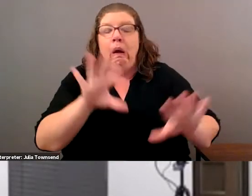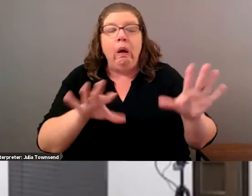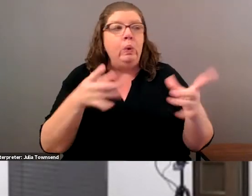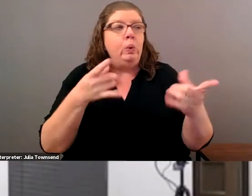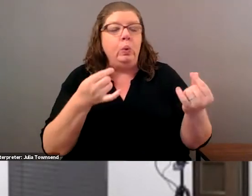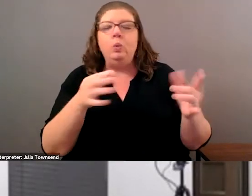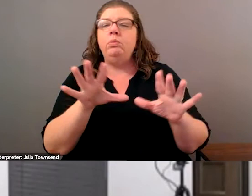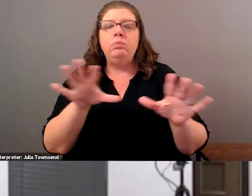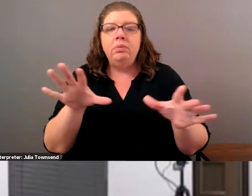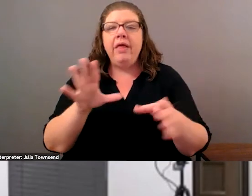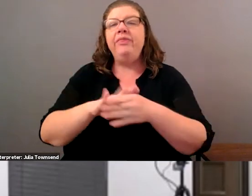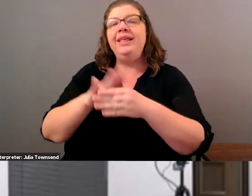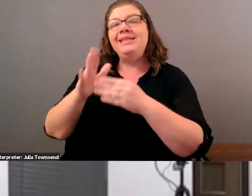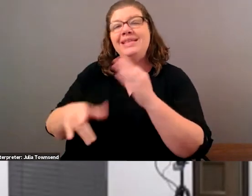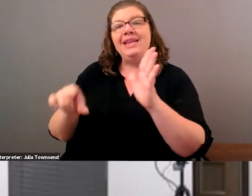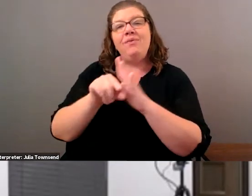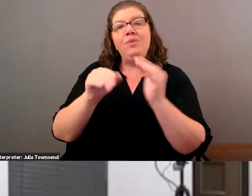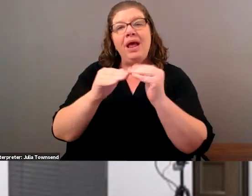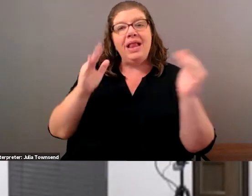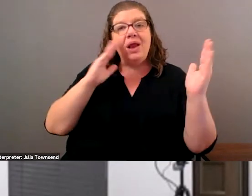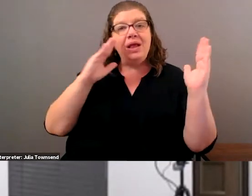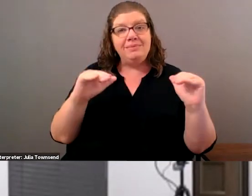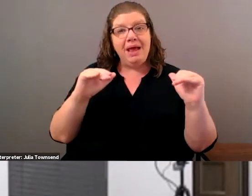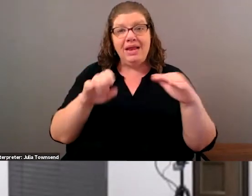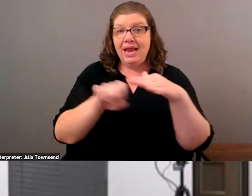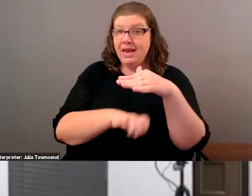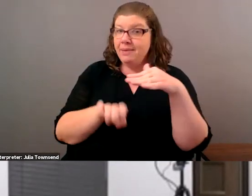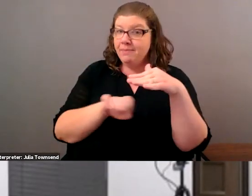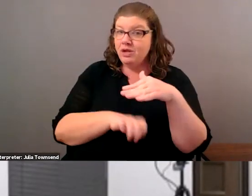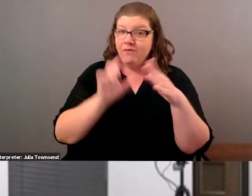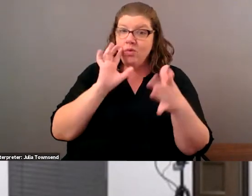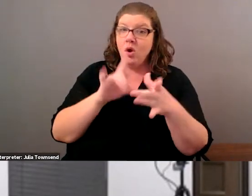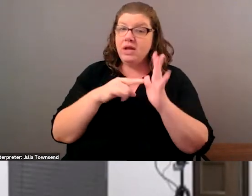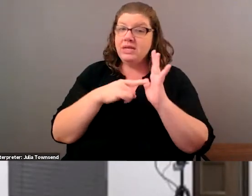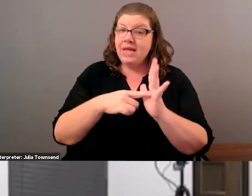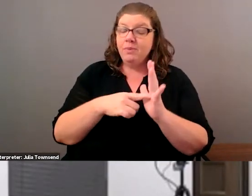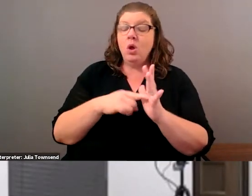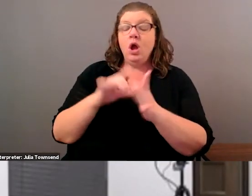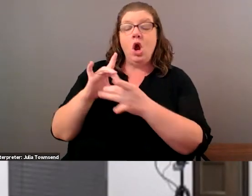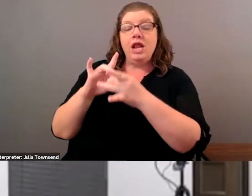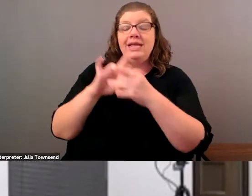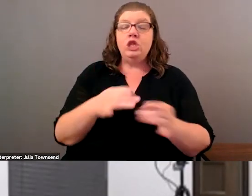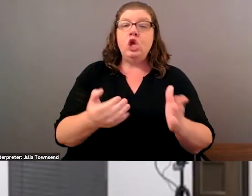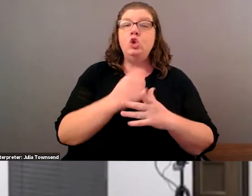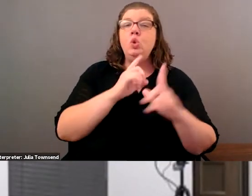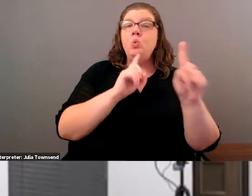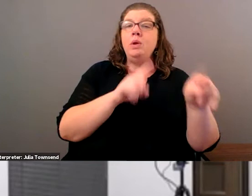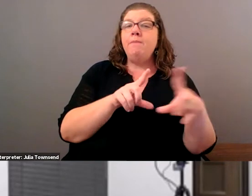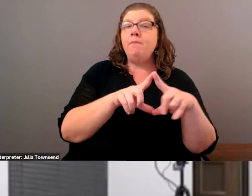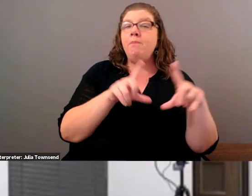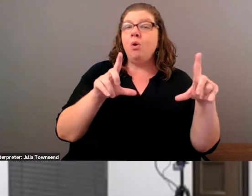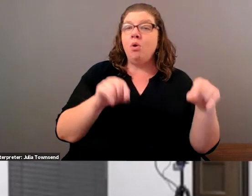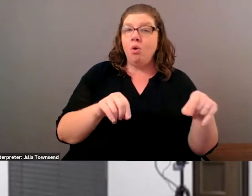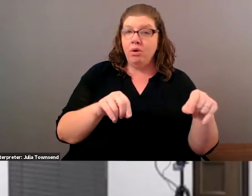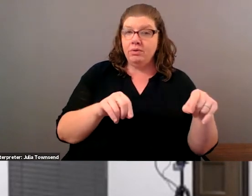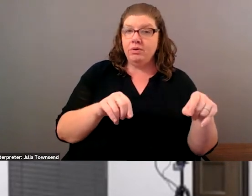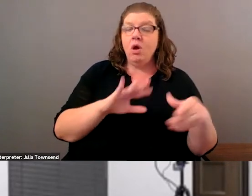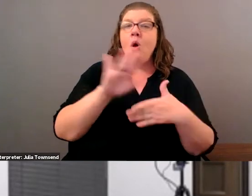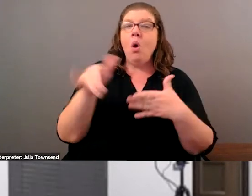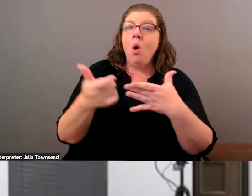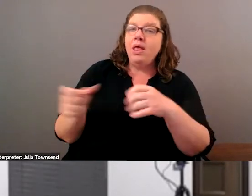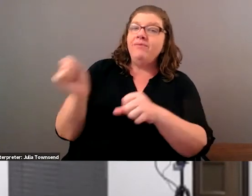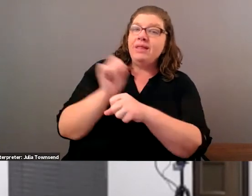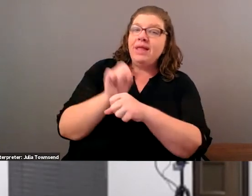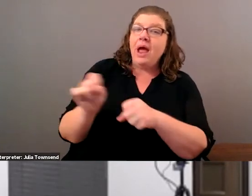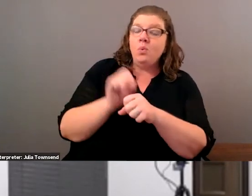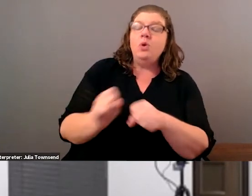level expectations, and for example, in elementary, are aligned to our new report cards. And all of that work is now